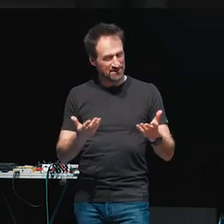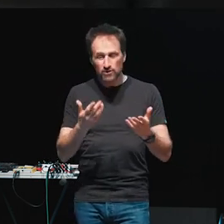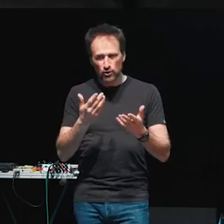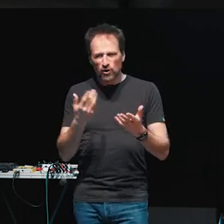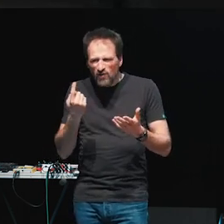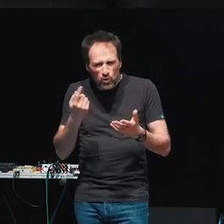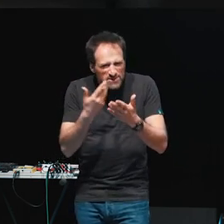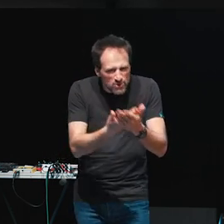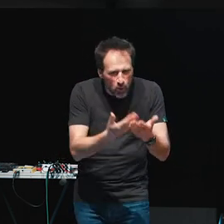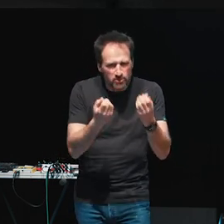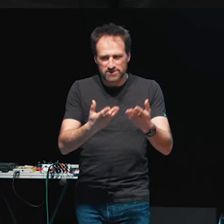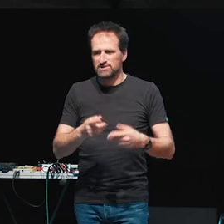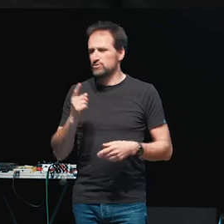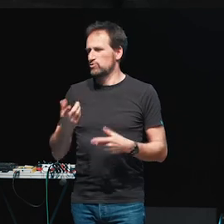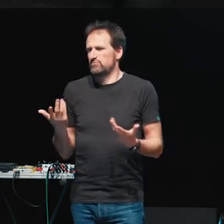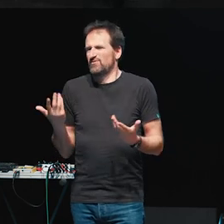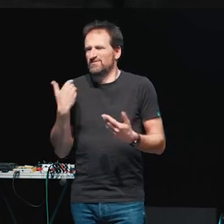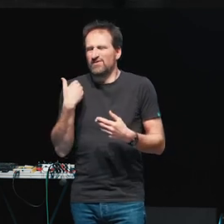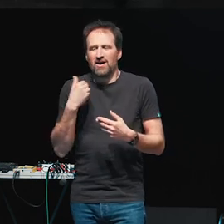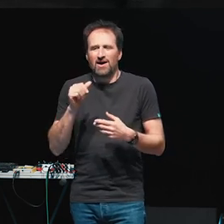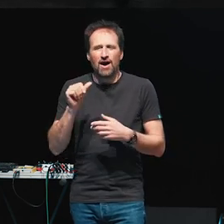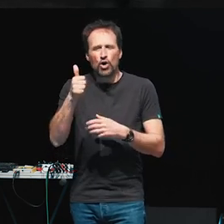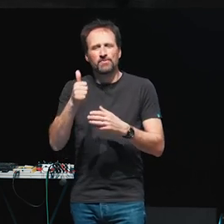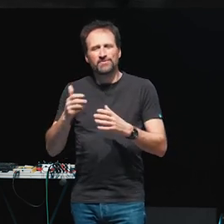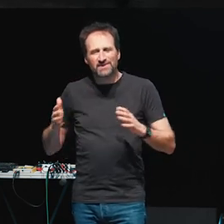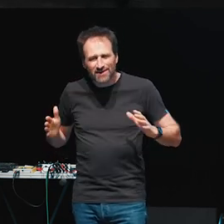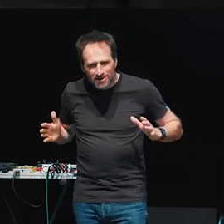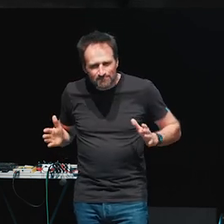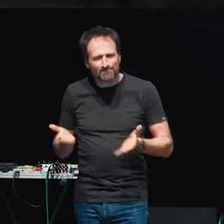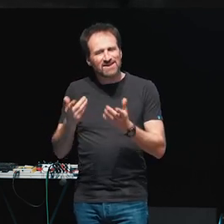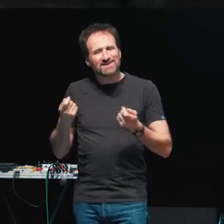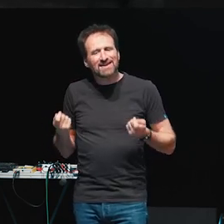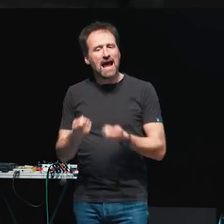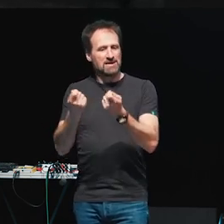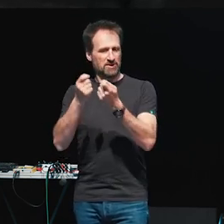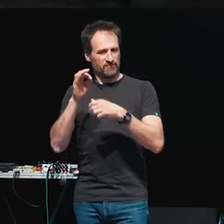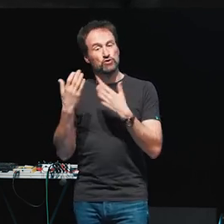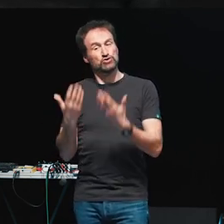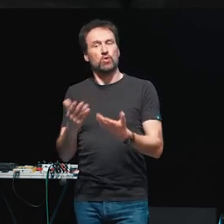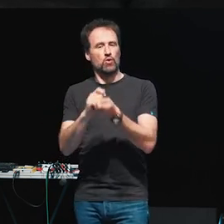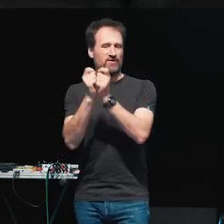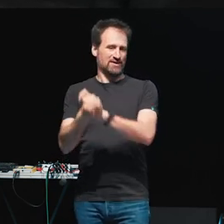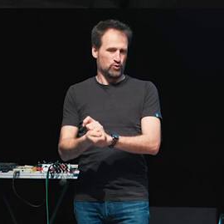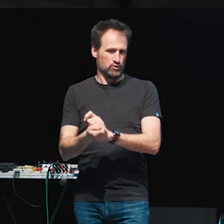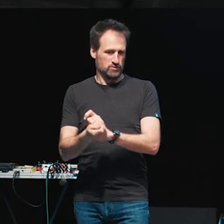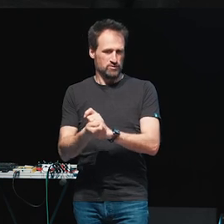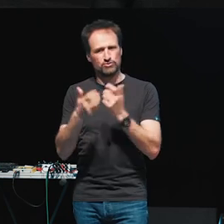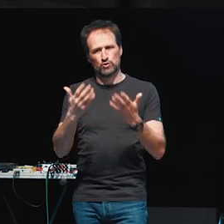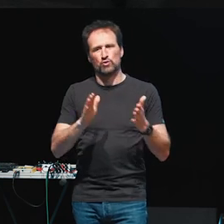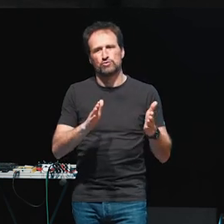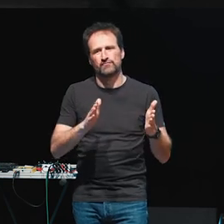And what were the key sort of drivers in these last past couple of years which actually made this shift